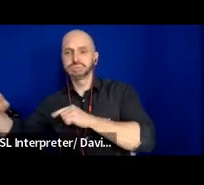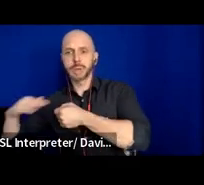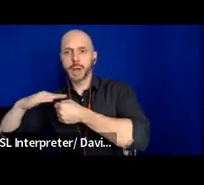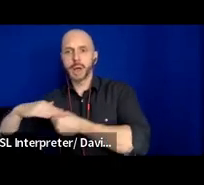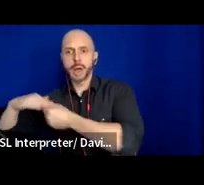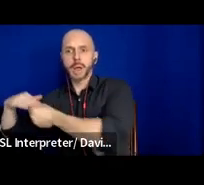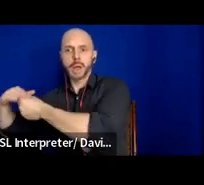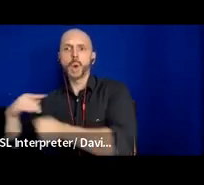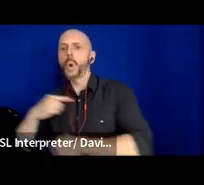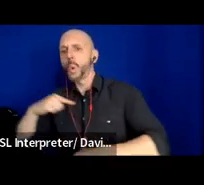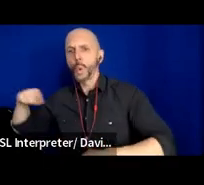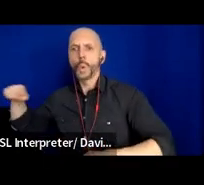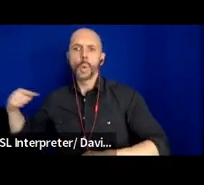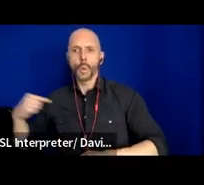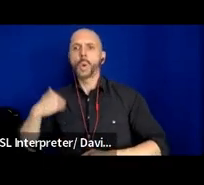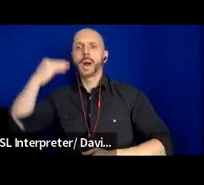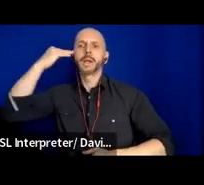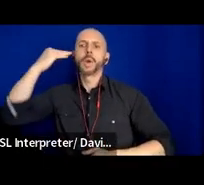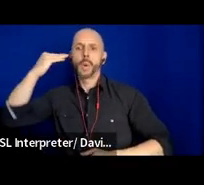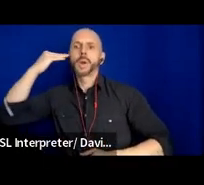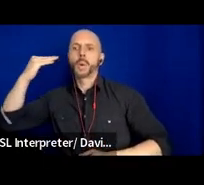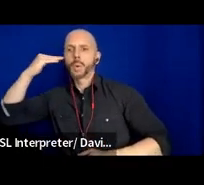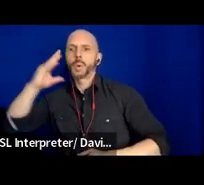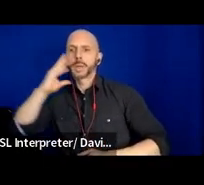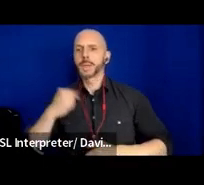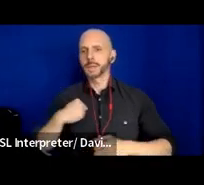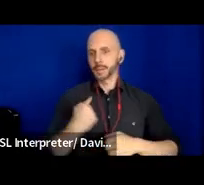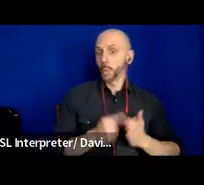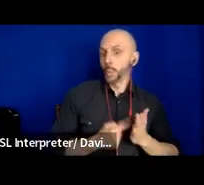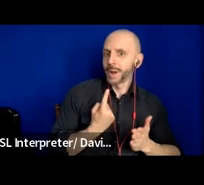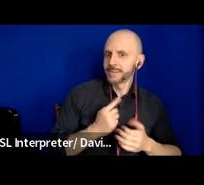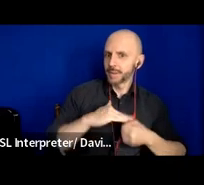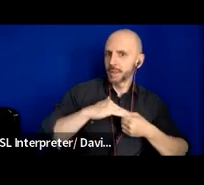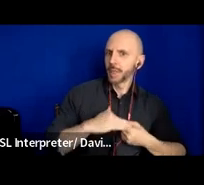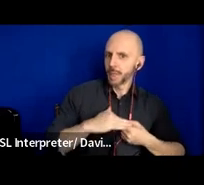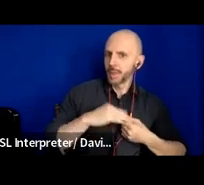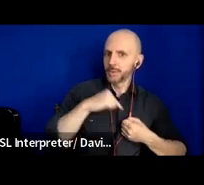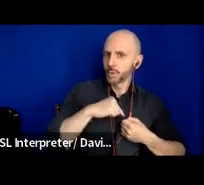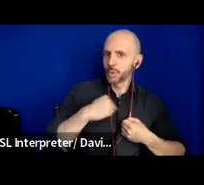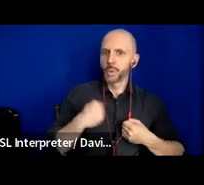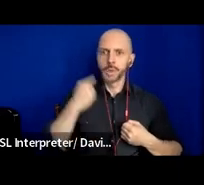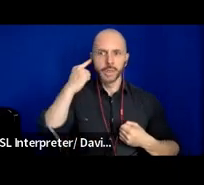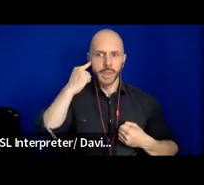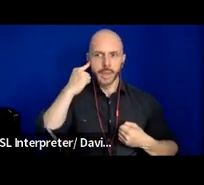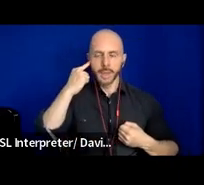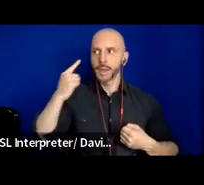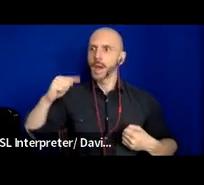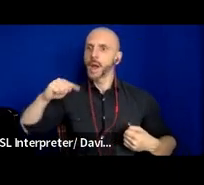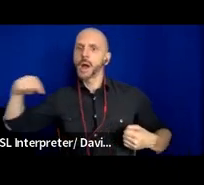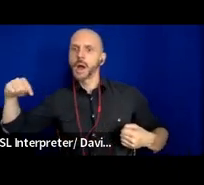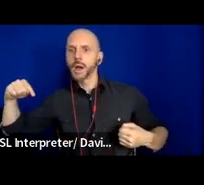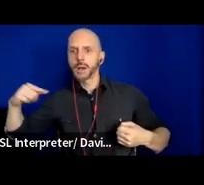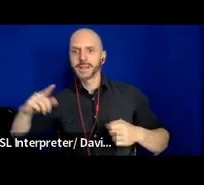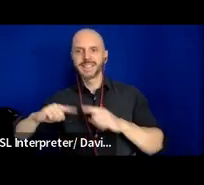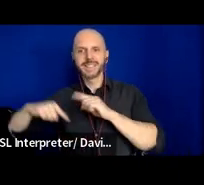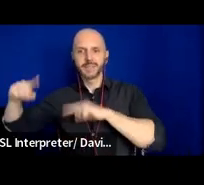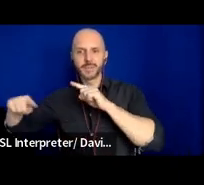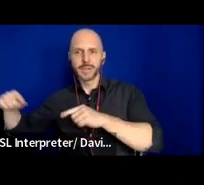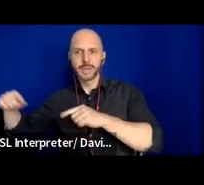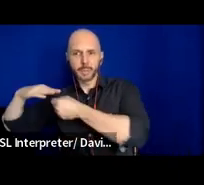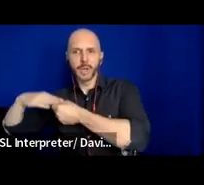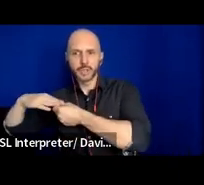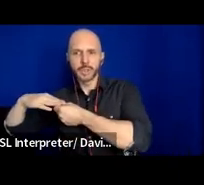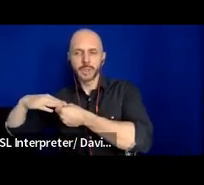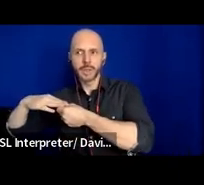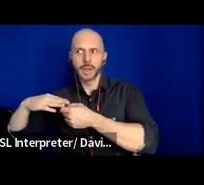How do we, how do we grasp all the different lines of oppression that exist in our society? Do you have